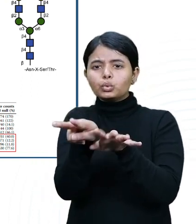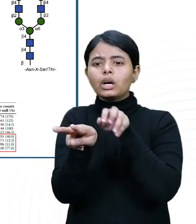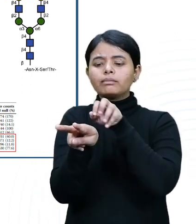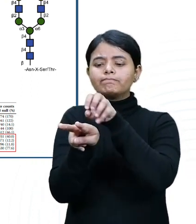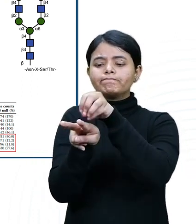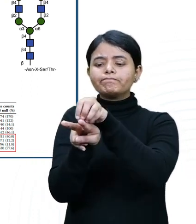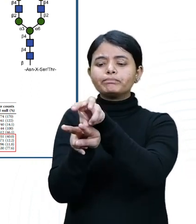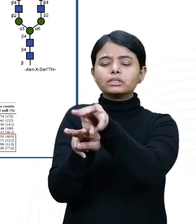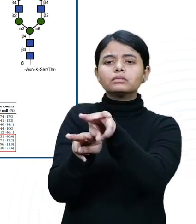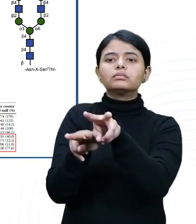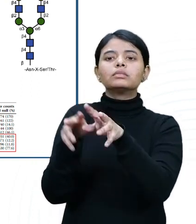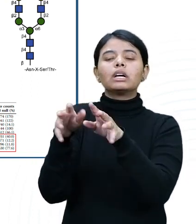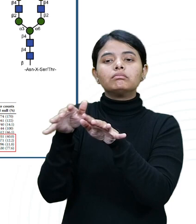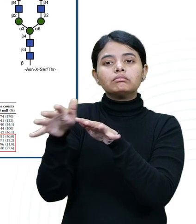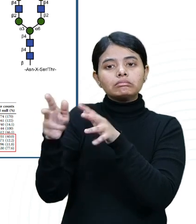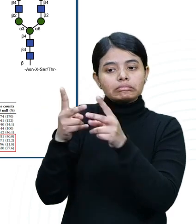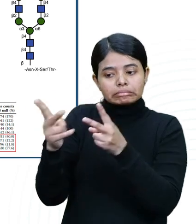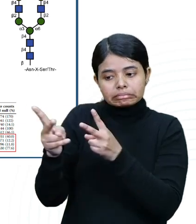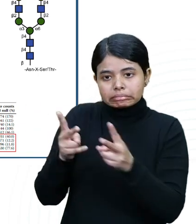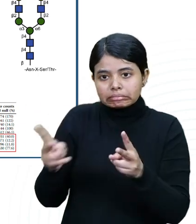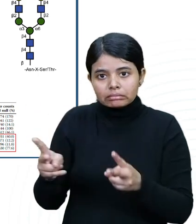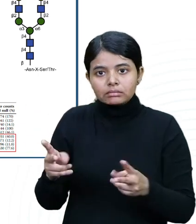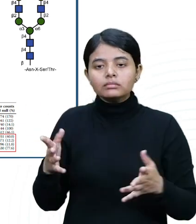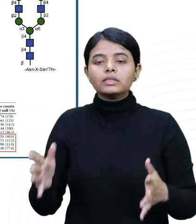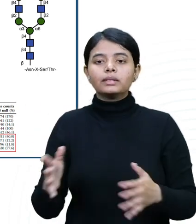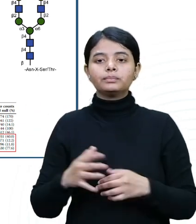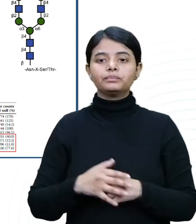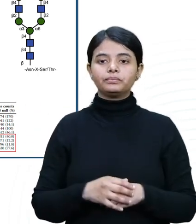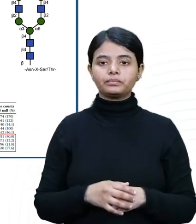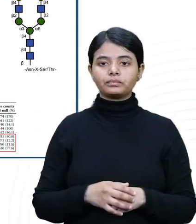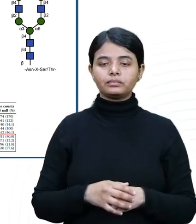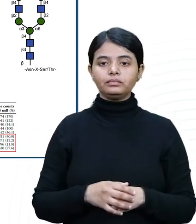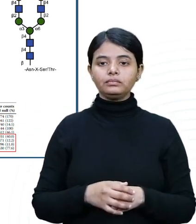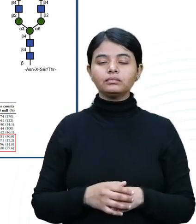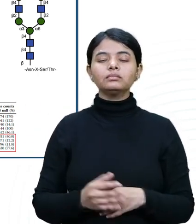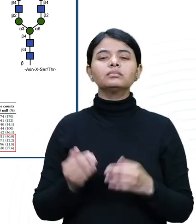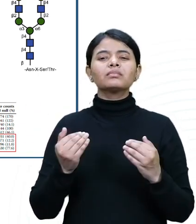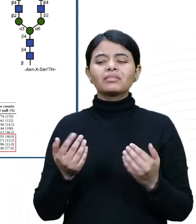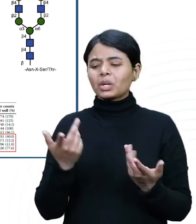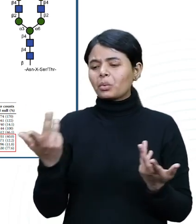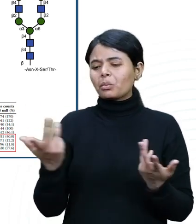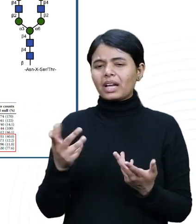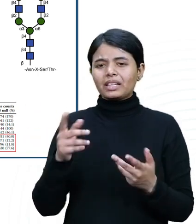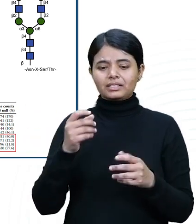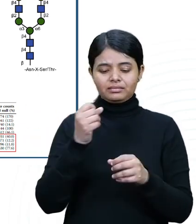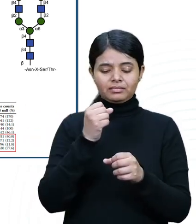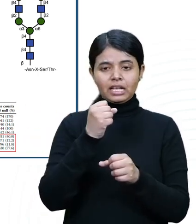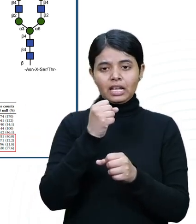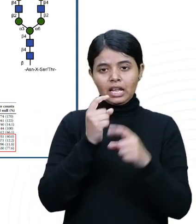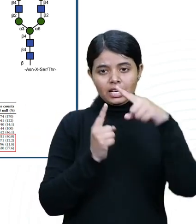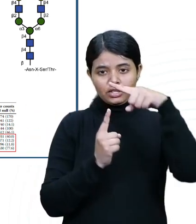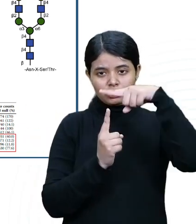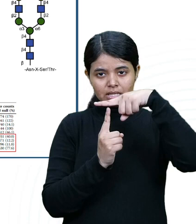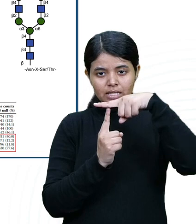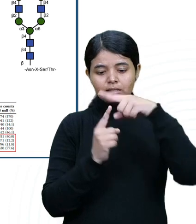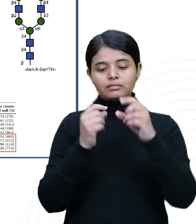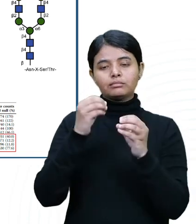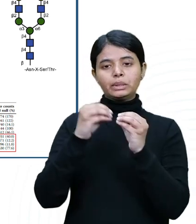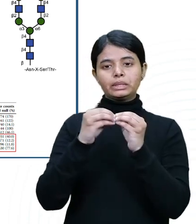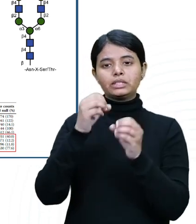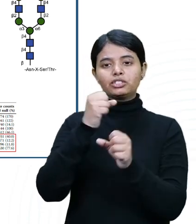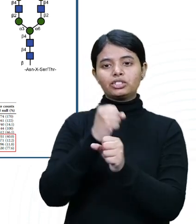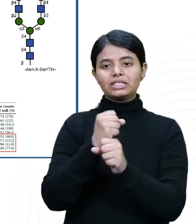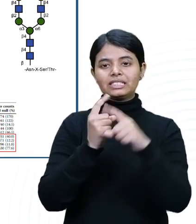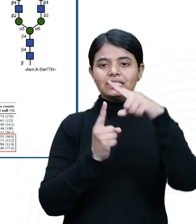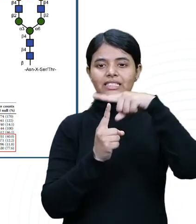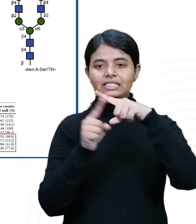the TBGT10 knockout cell lines. And thus, TBGT10 is basically transferring this glucanac